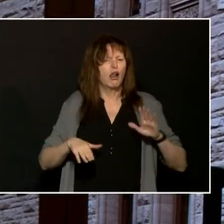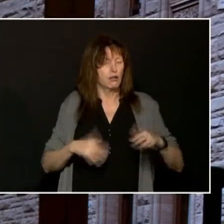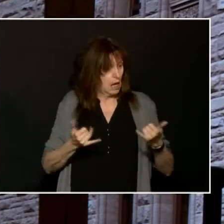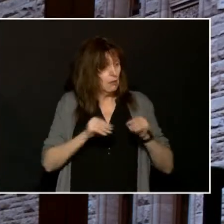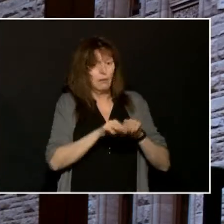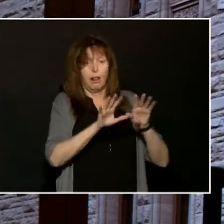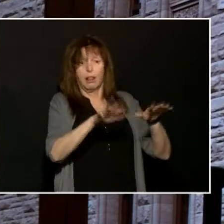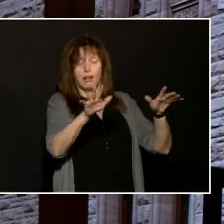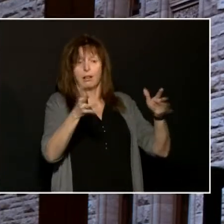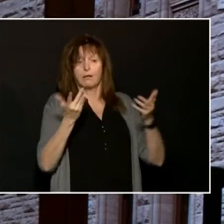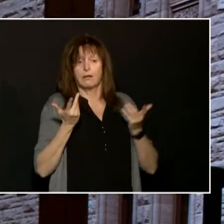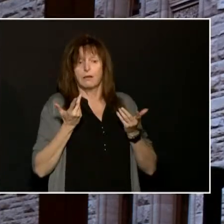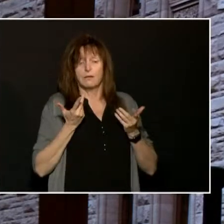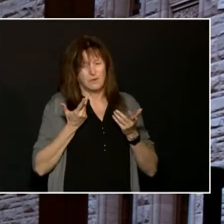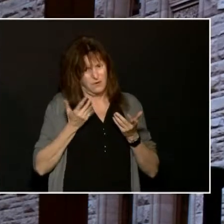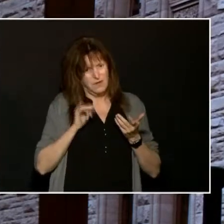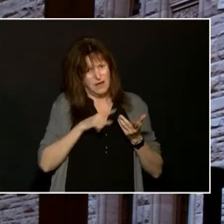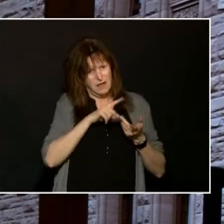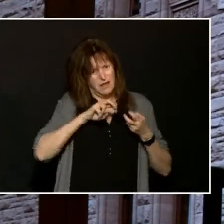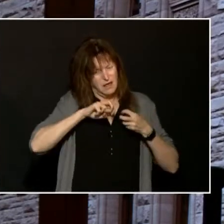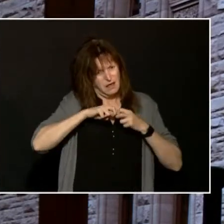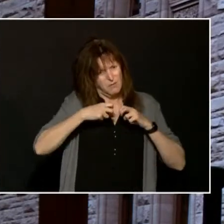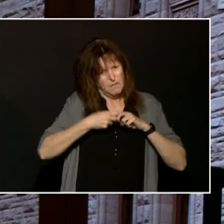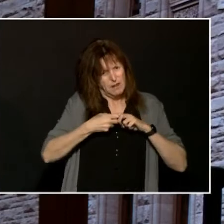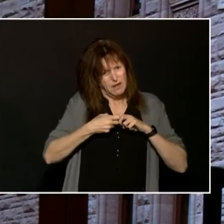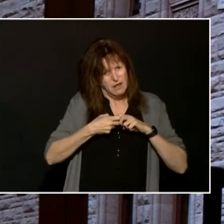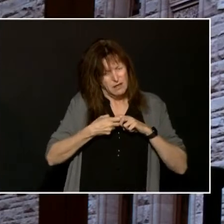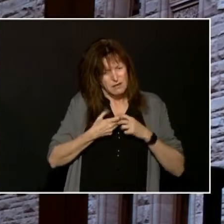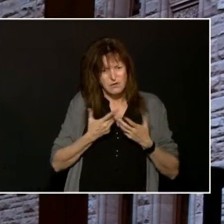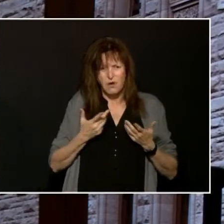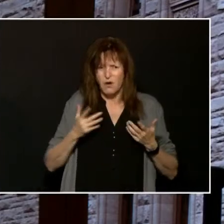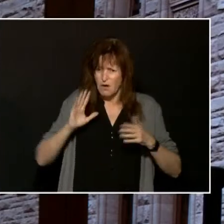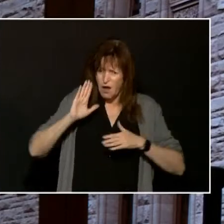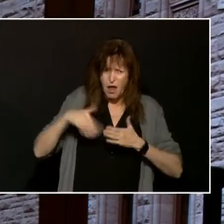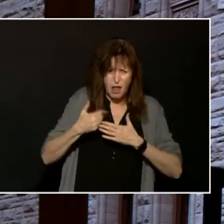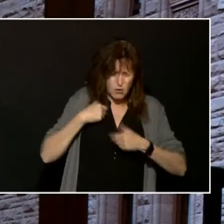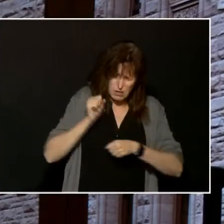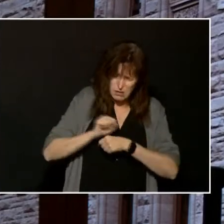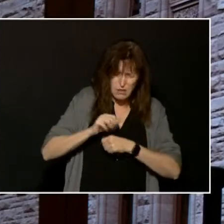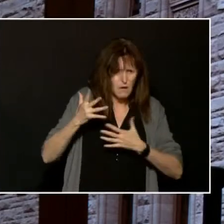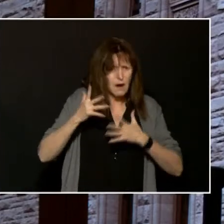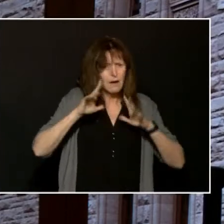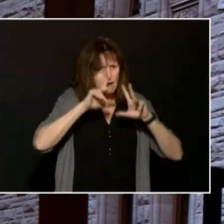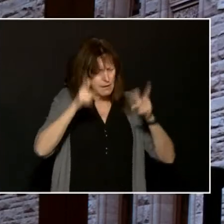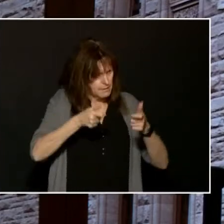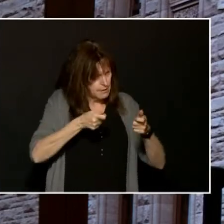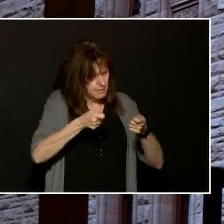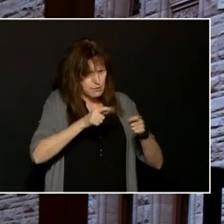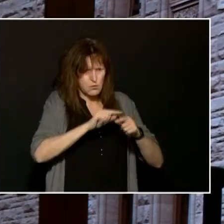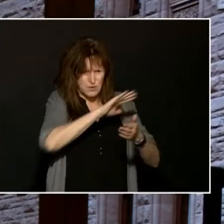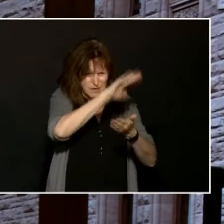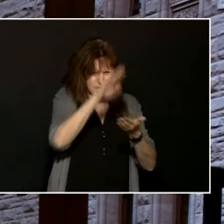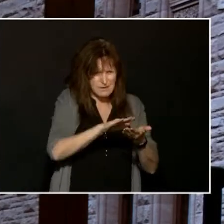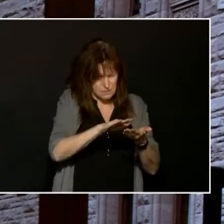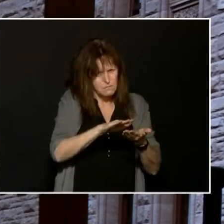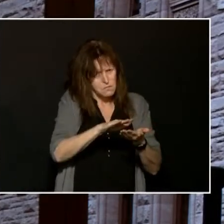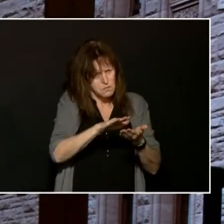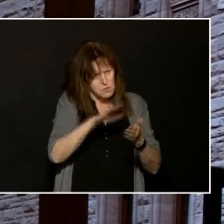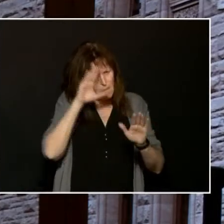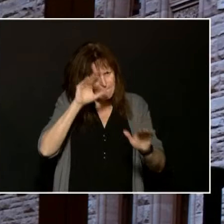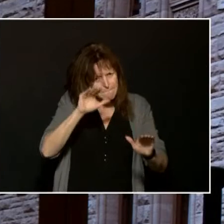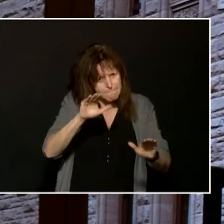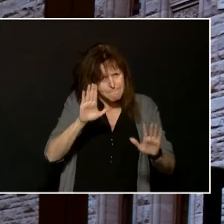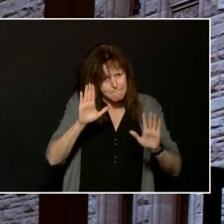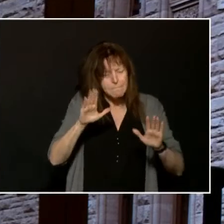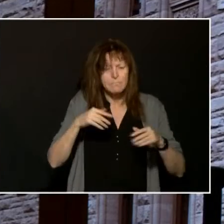we're hoping that all the efforts together there will quickly bring that under control and bring it back down again. And we only want to